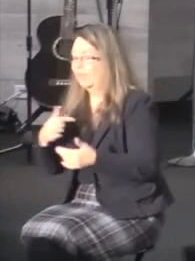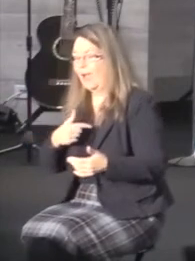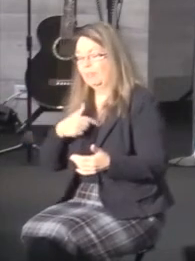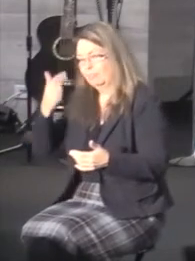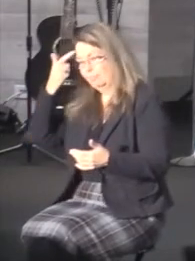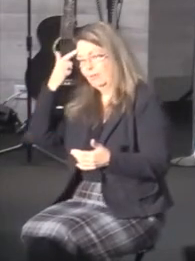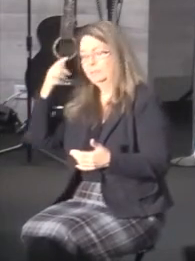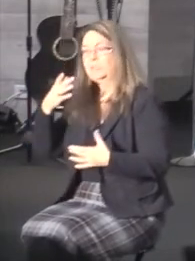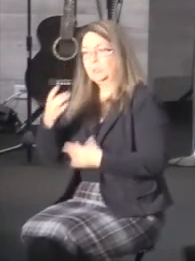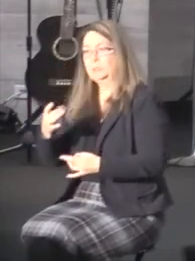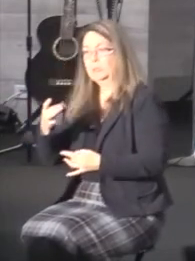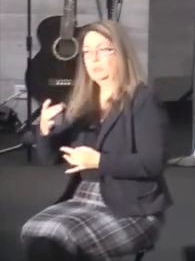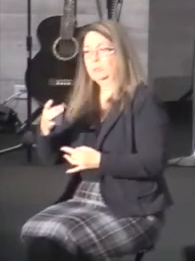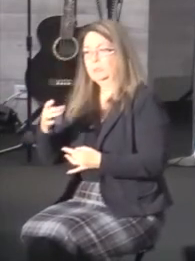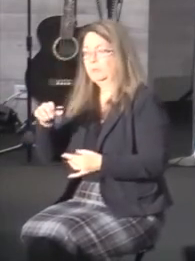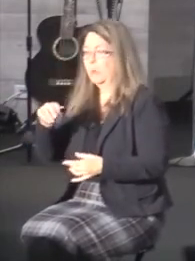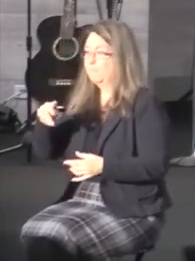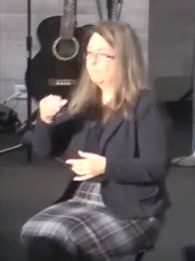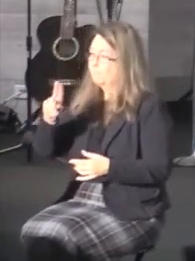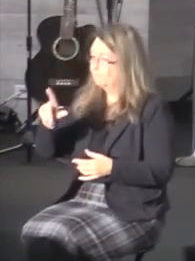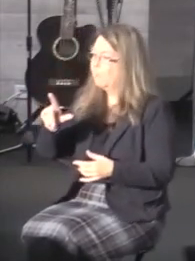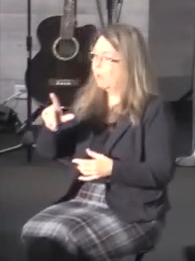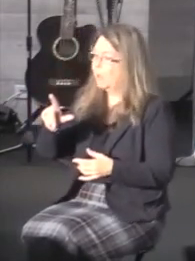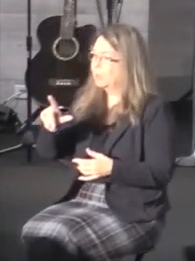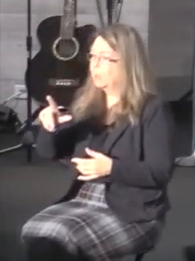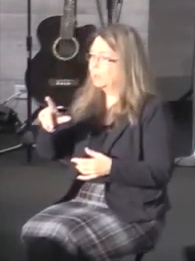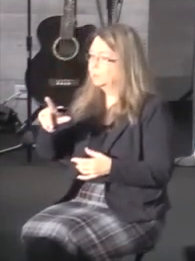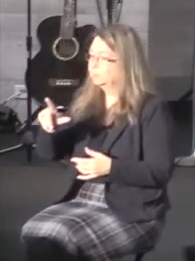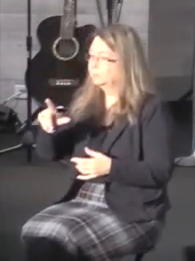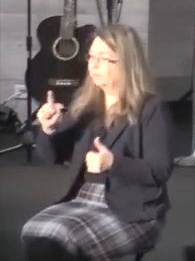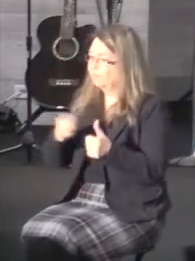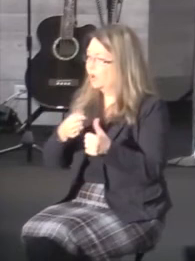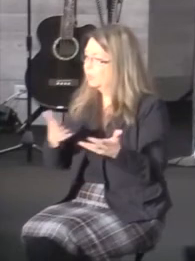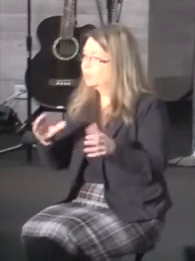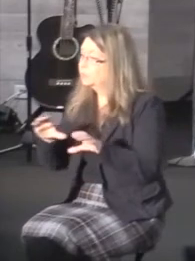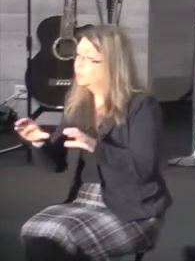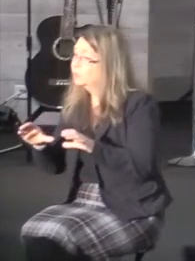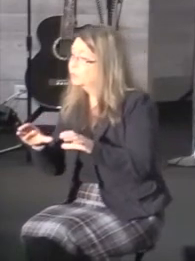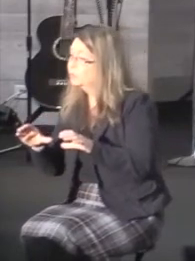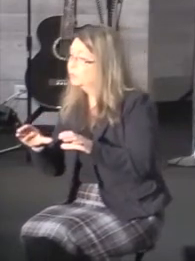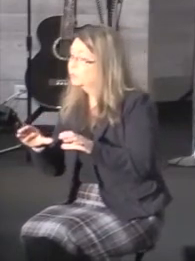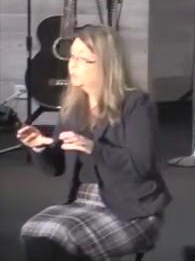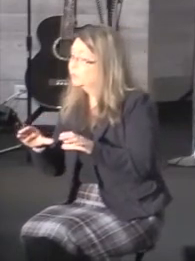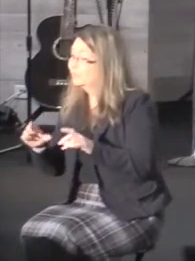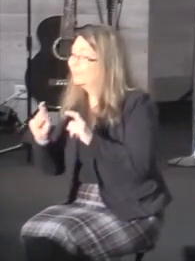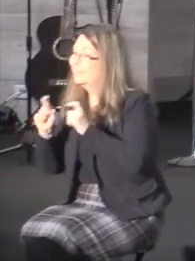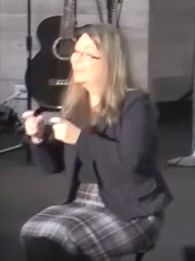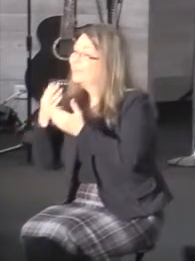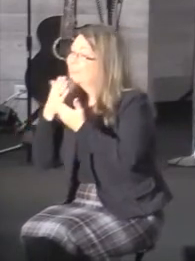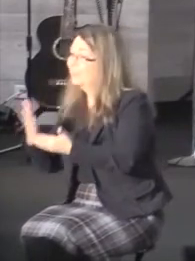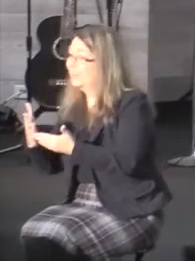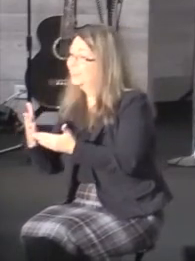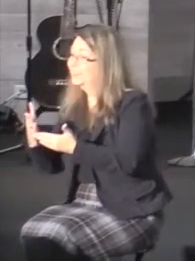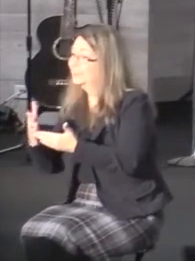Scripture, as Paul deals with the problems at the church of Philippi, the first thing that he's able to do is he is able to give thanks